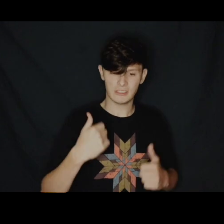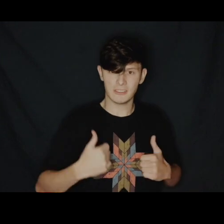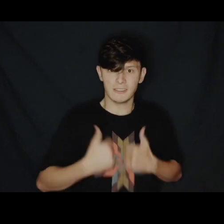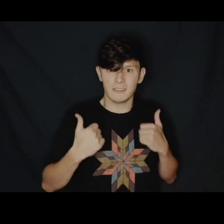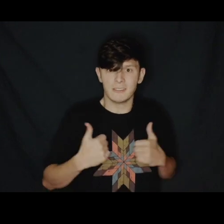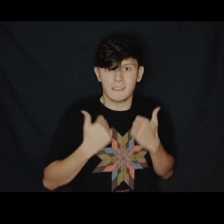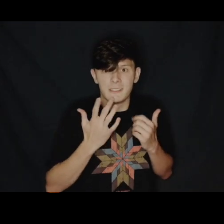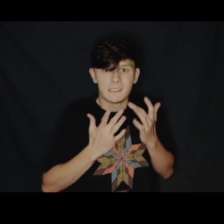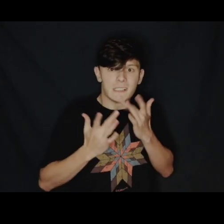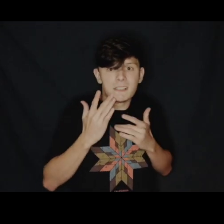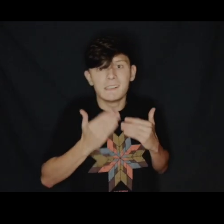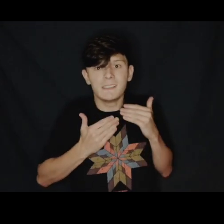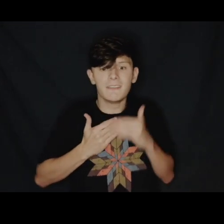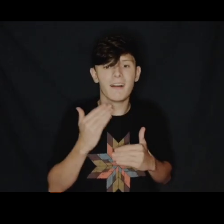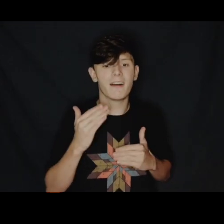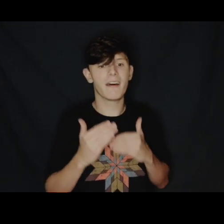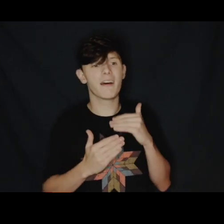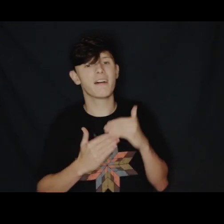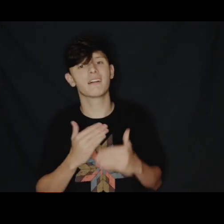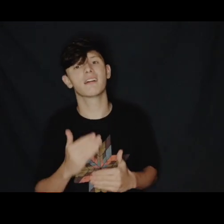more than